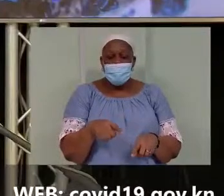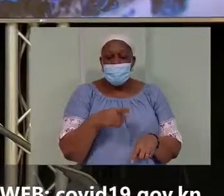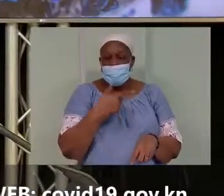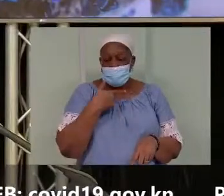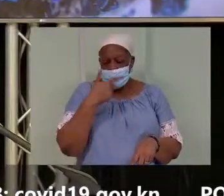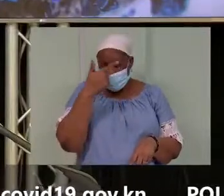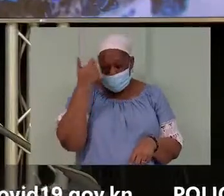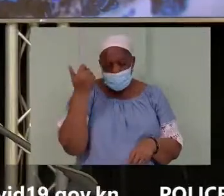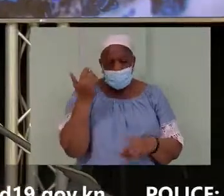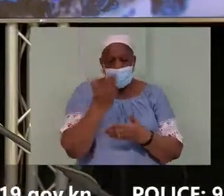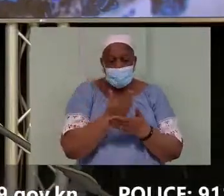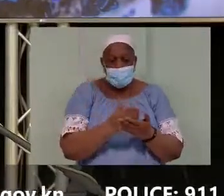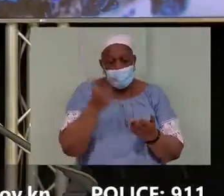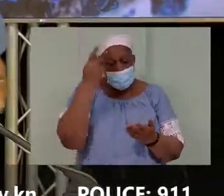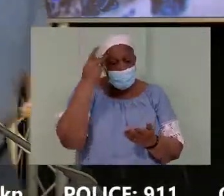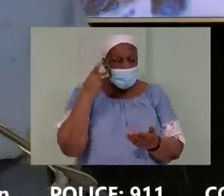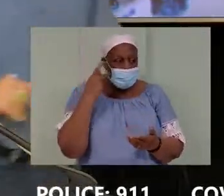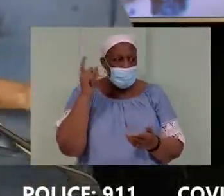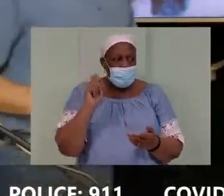Ms. Brown?